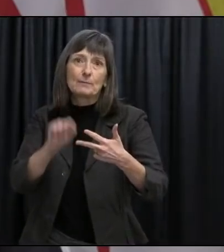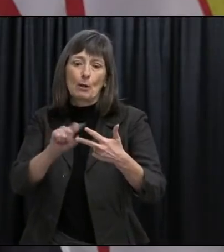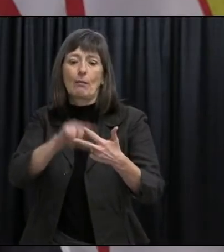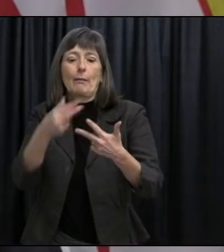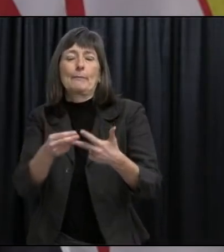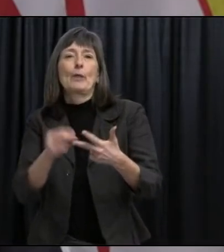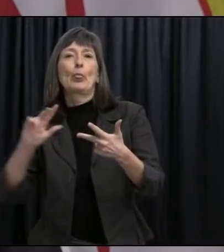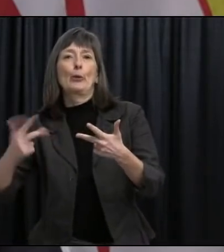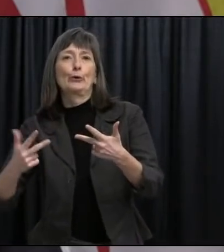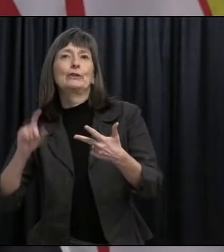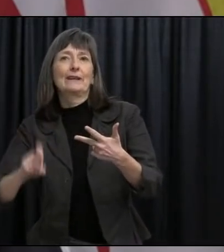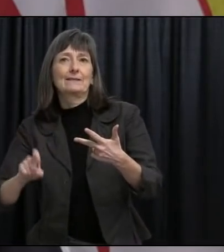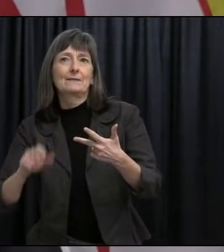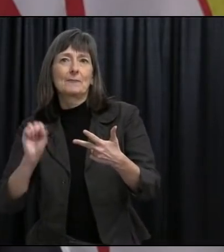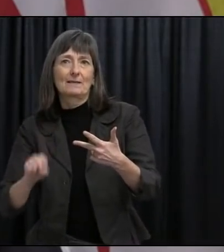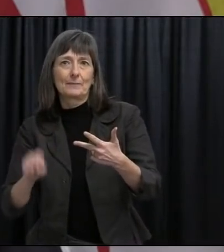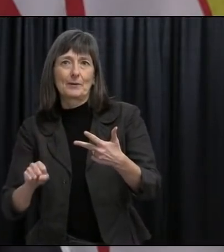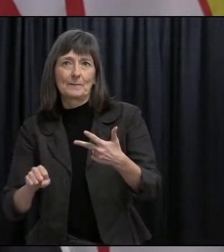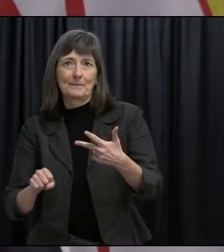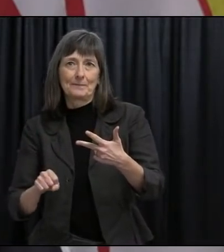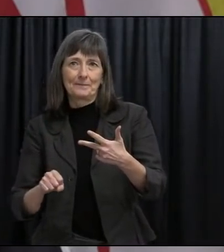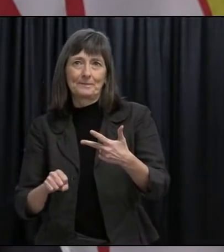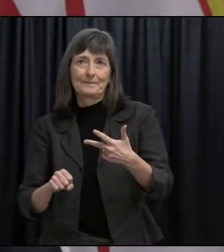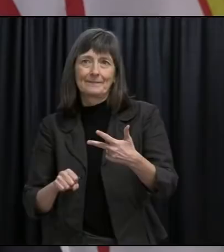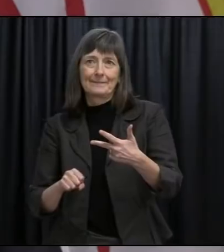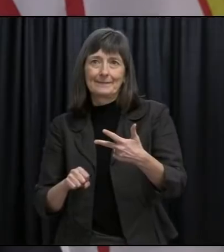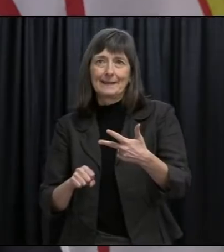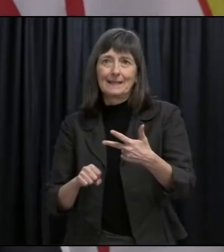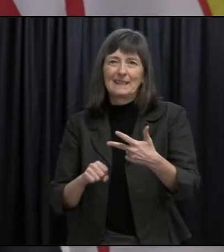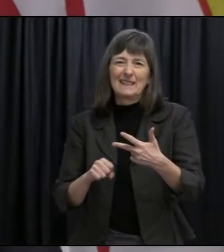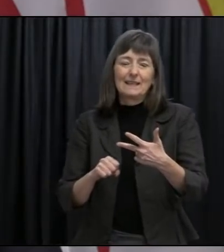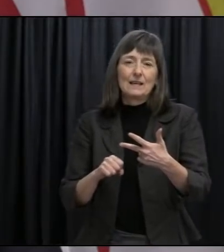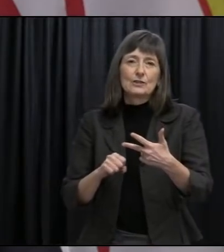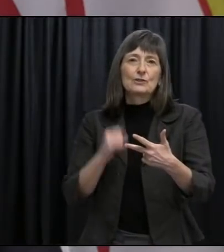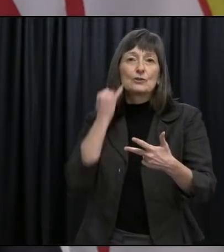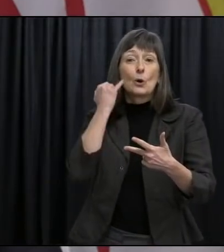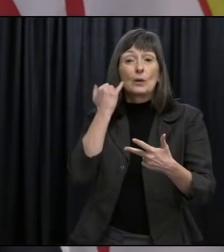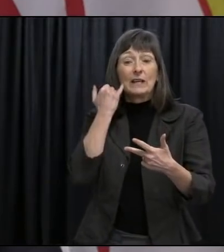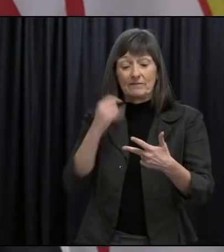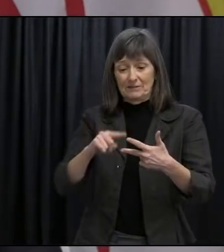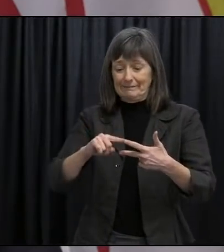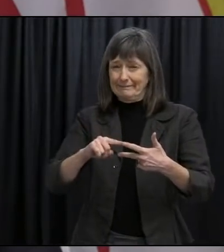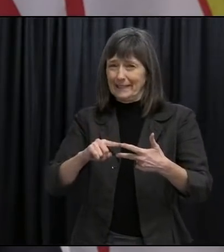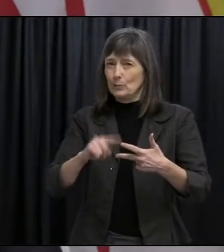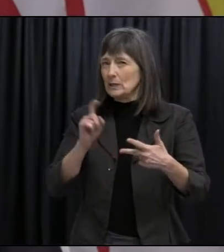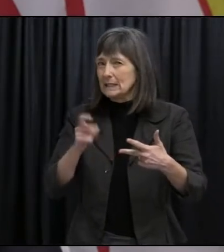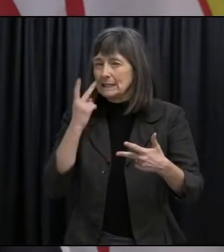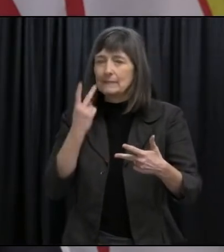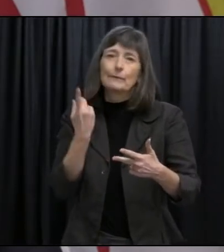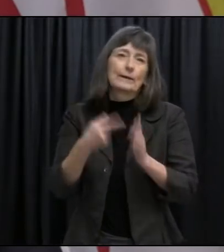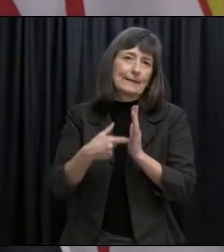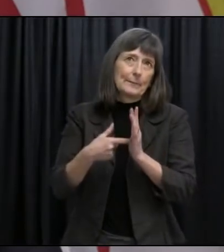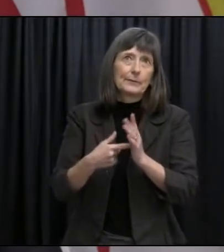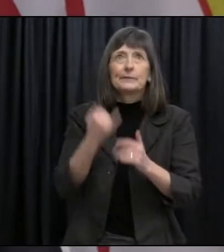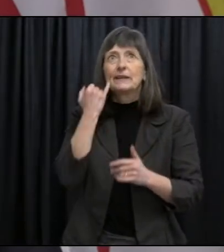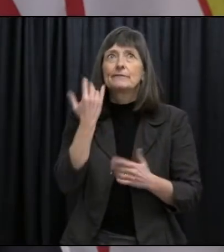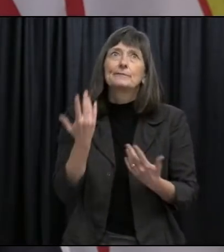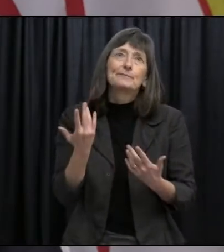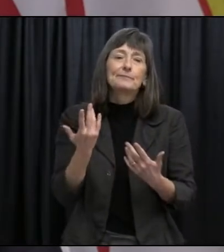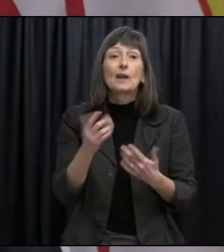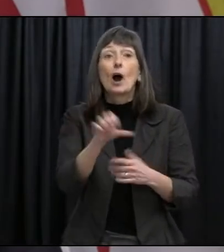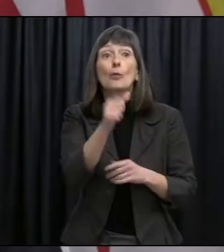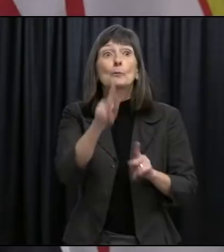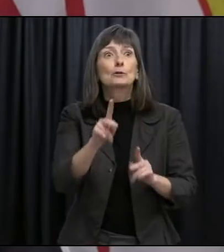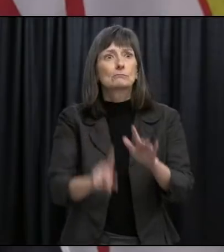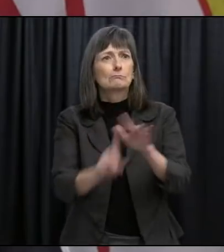the other thing will be, do we need to have that information? So, if we have a case that pops up somewhere else